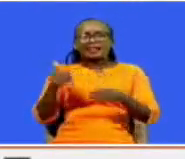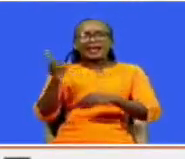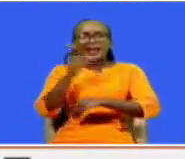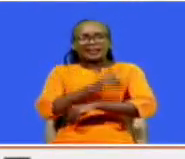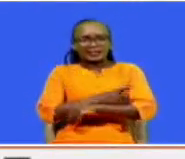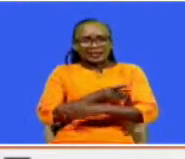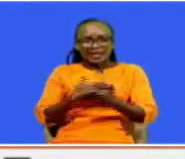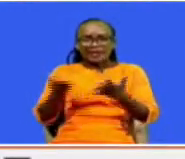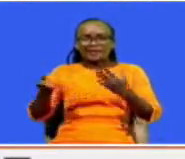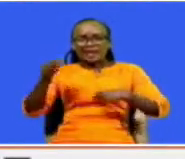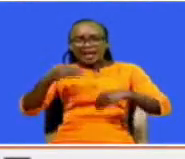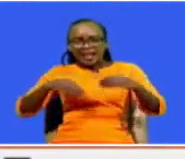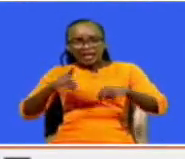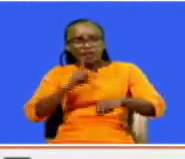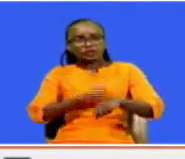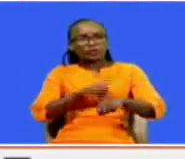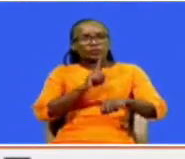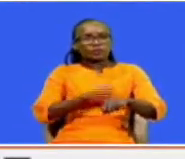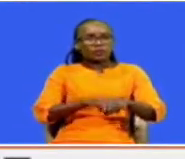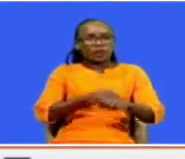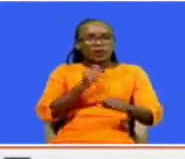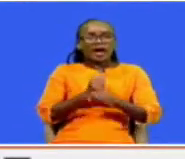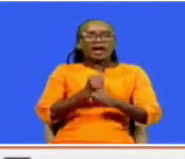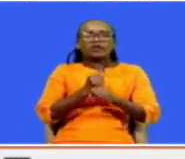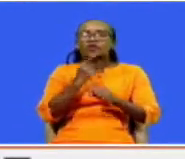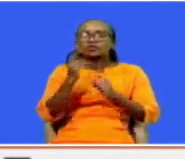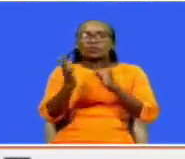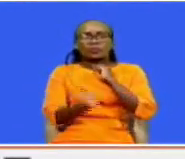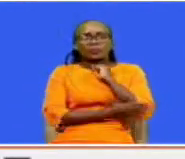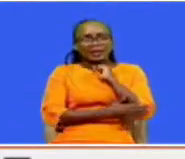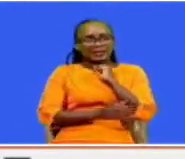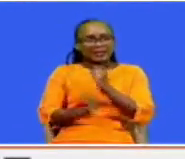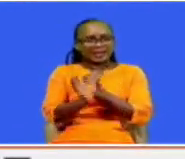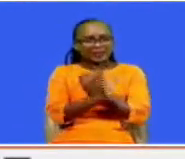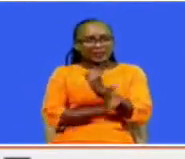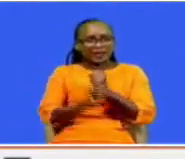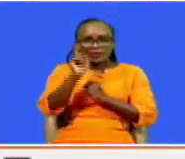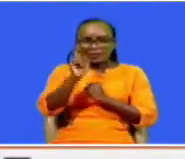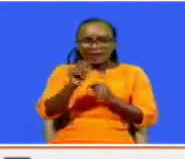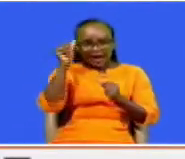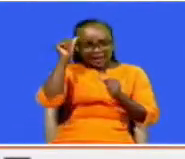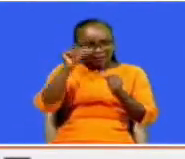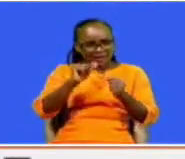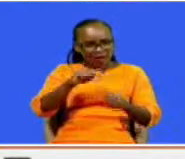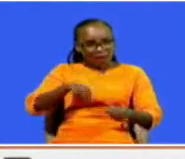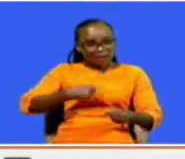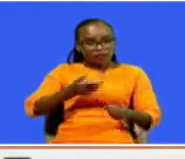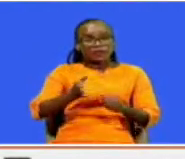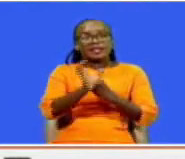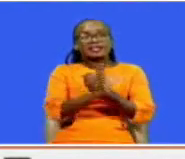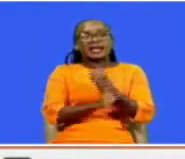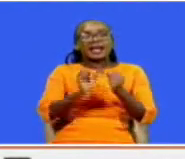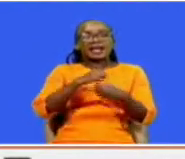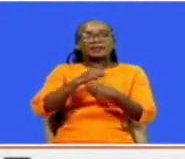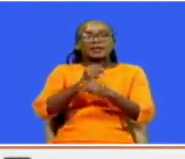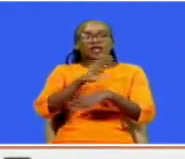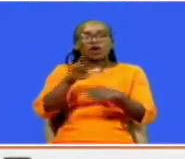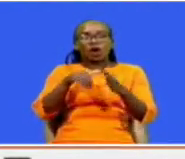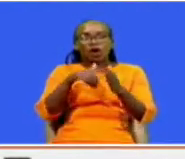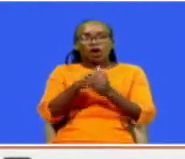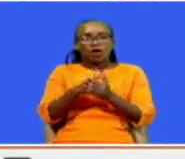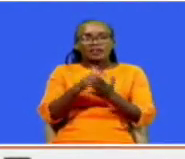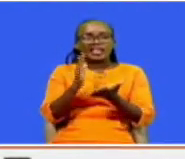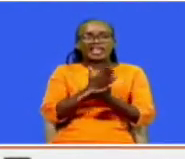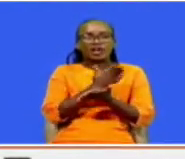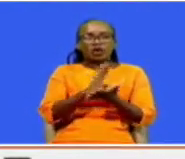every other election time. We are doing so badly as a country. We must remind ourselves that this country is made up of all those